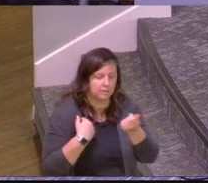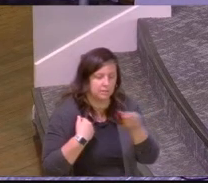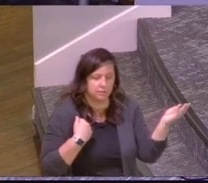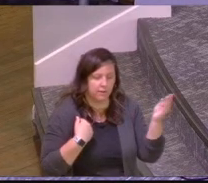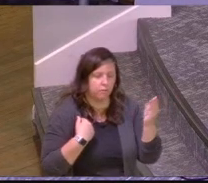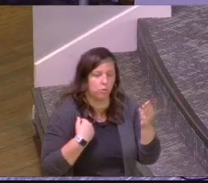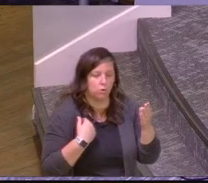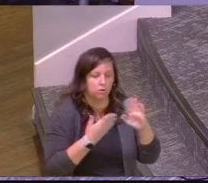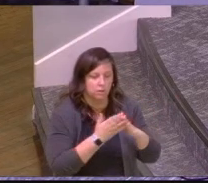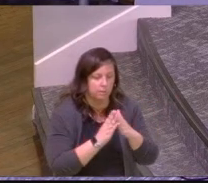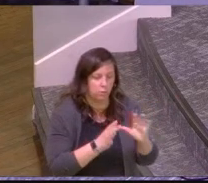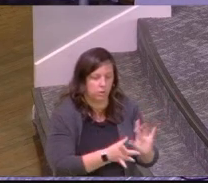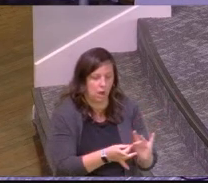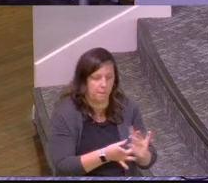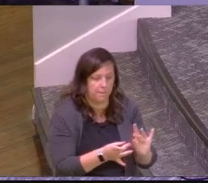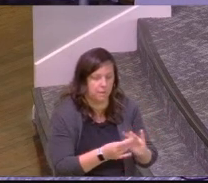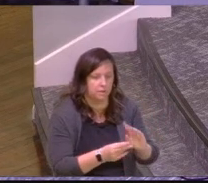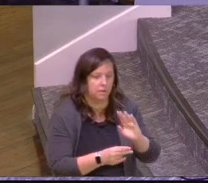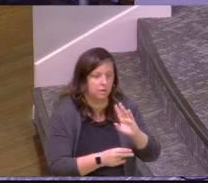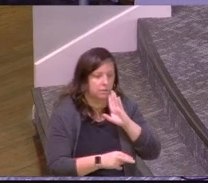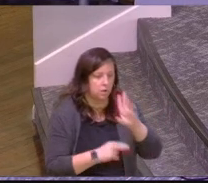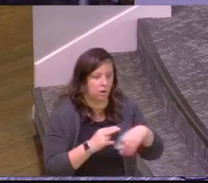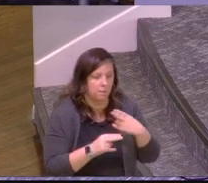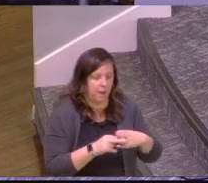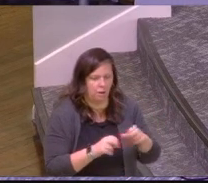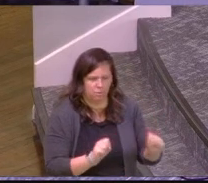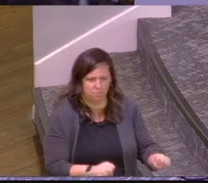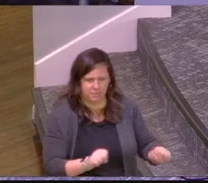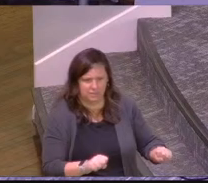a potential sale or,